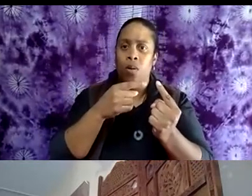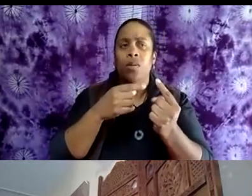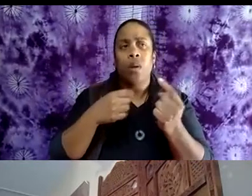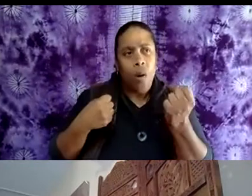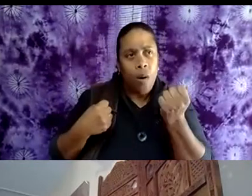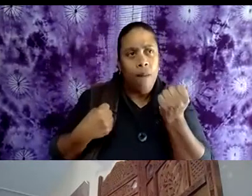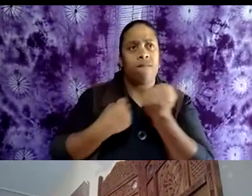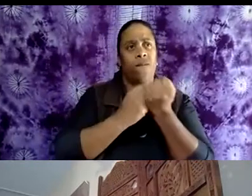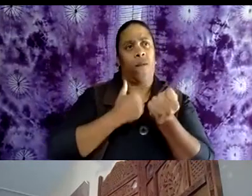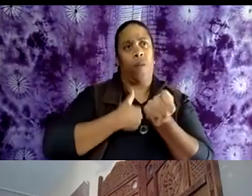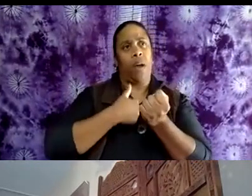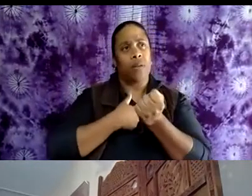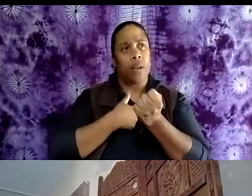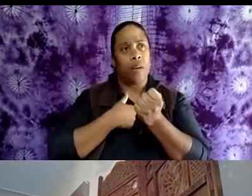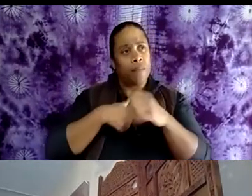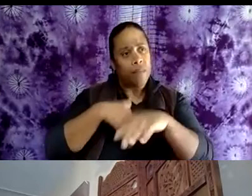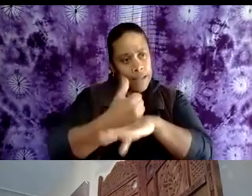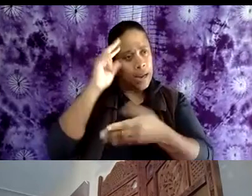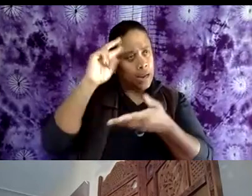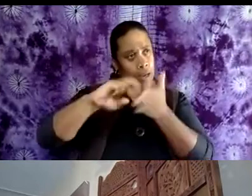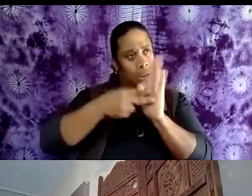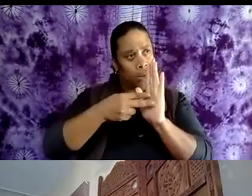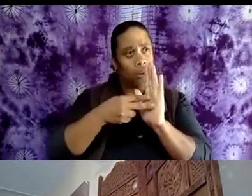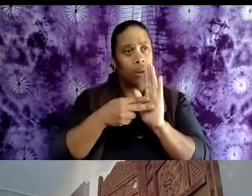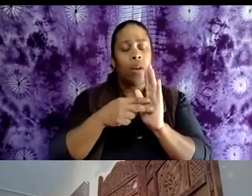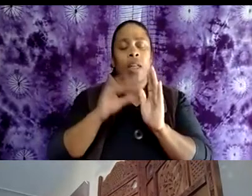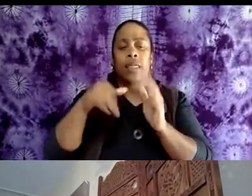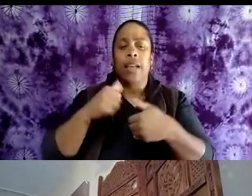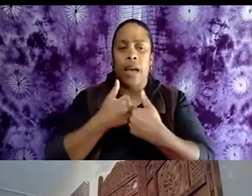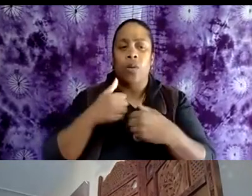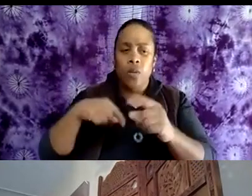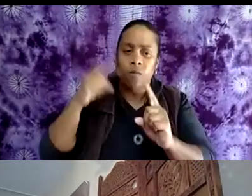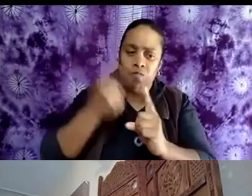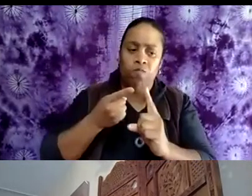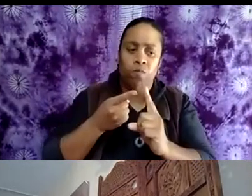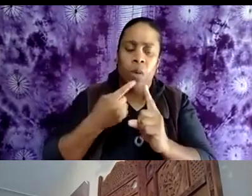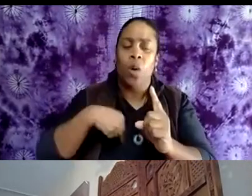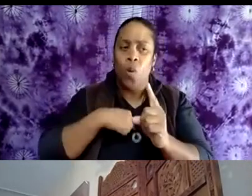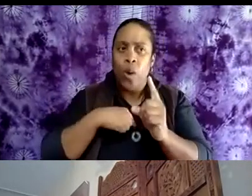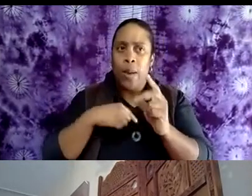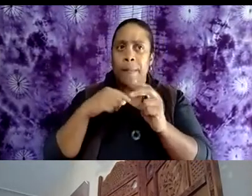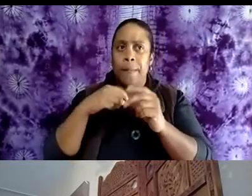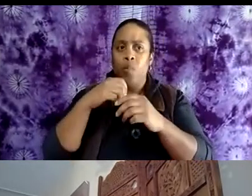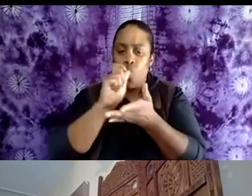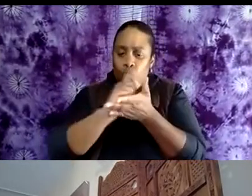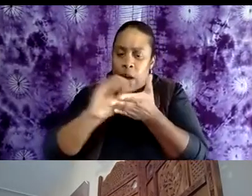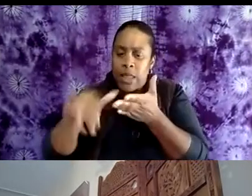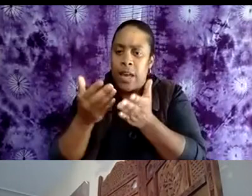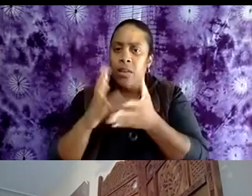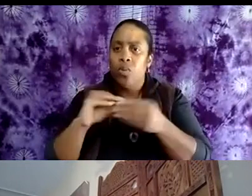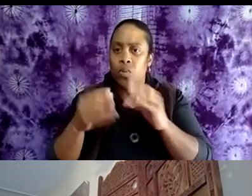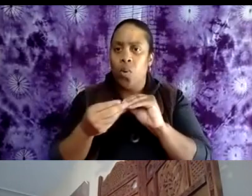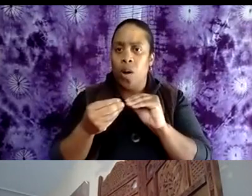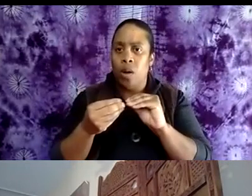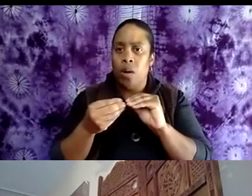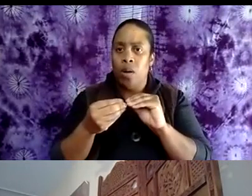over really is the way that we get there. We're the ones that build the story of who we are. Yeah, so it's up to us. And I